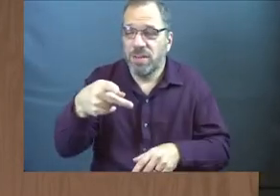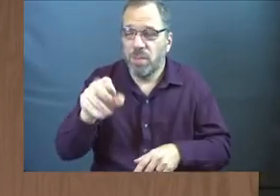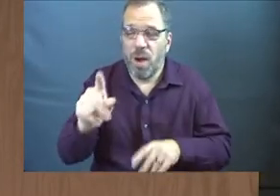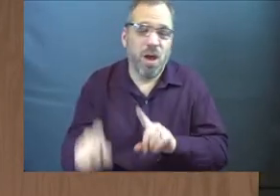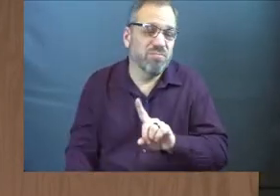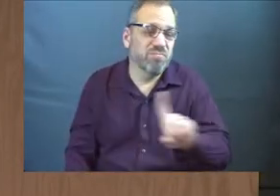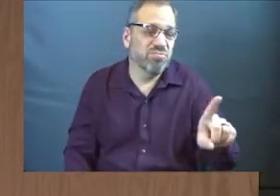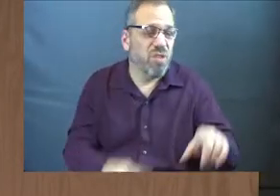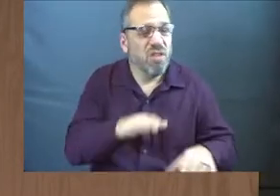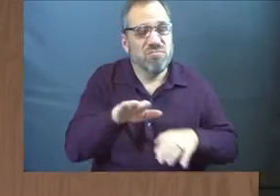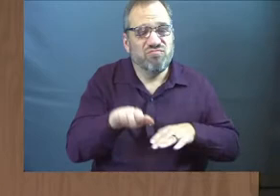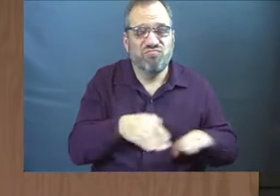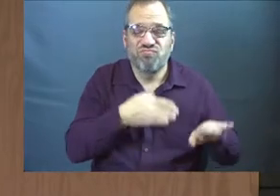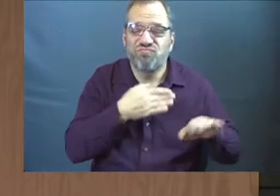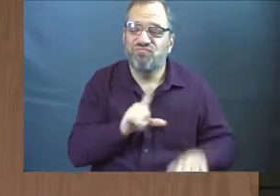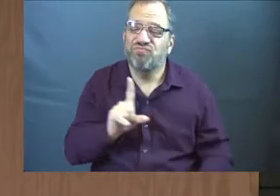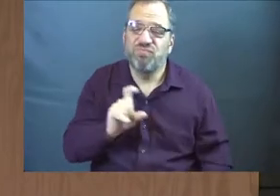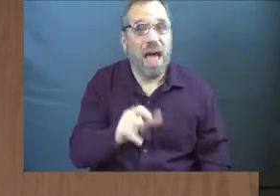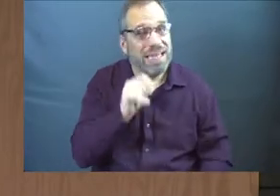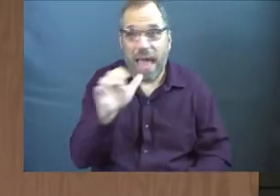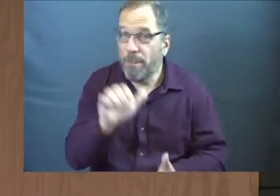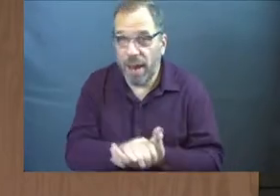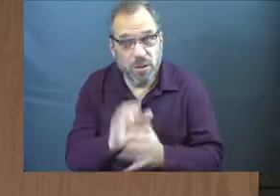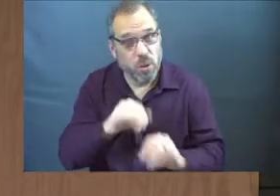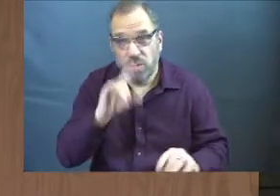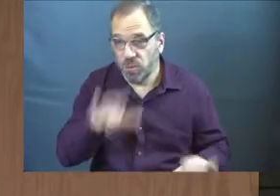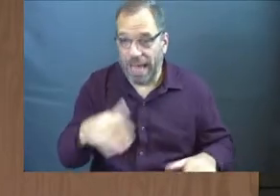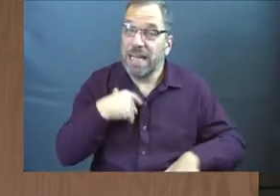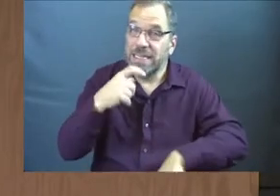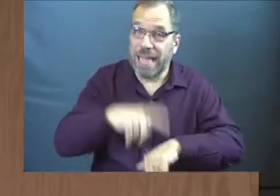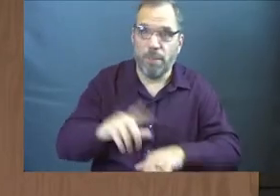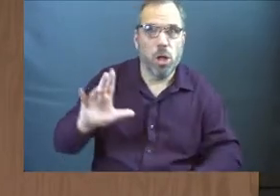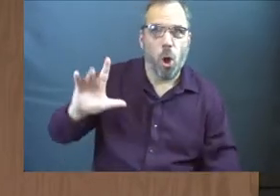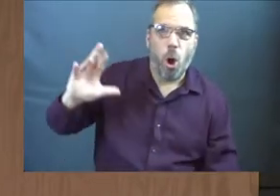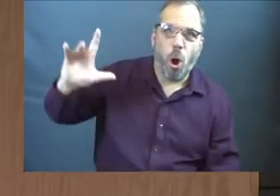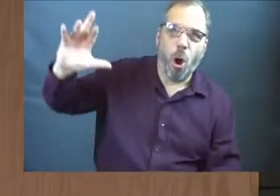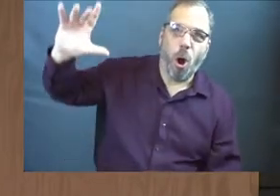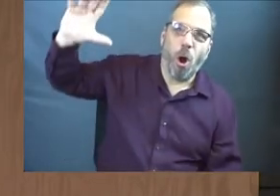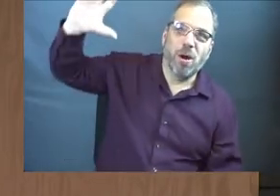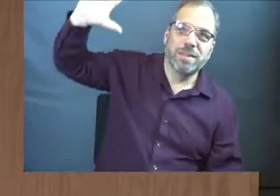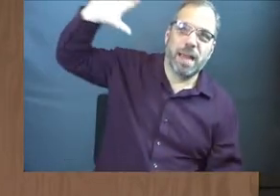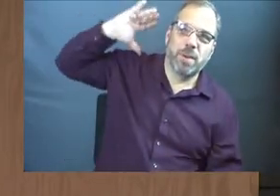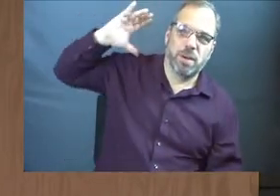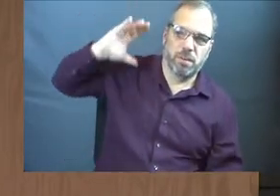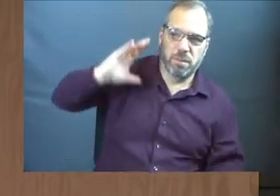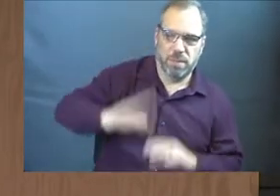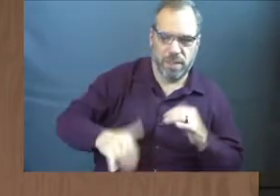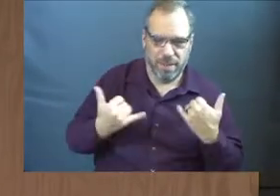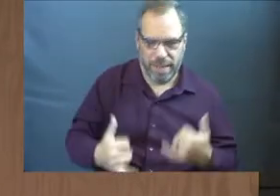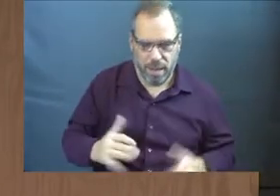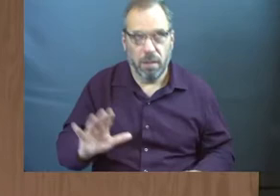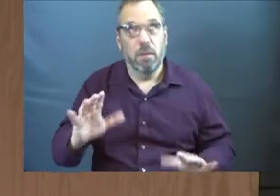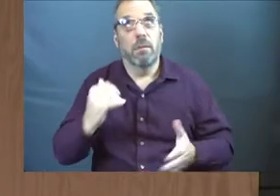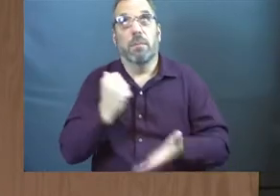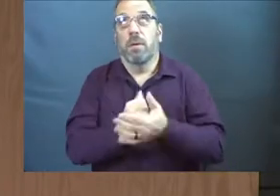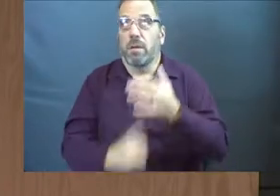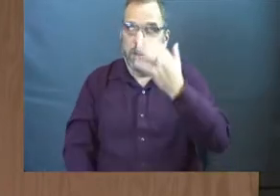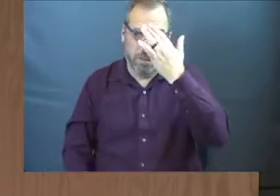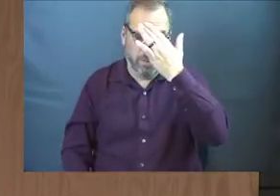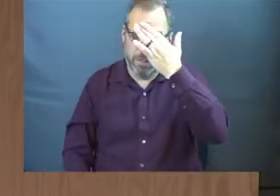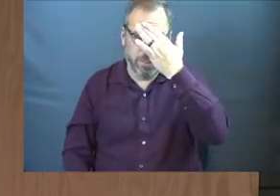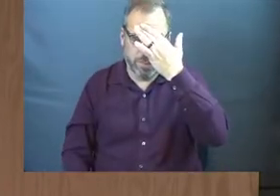take walks because I wasn't married and we didn't have kids, and I used to have time way back then as opposed to now. Amen.